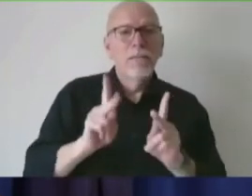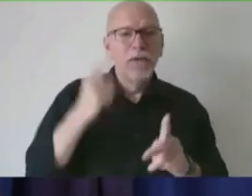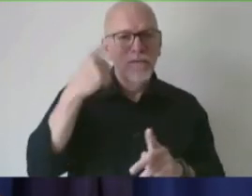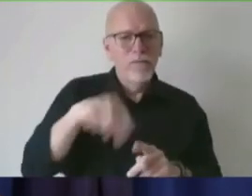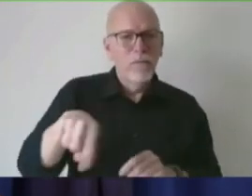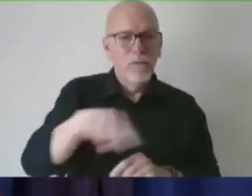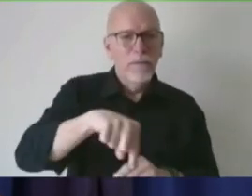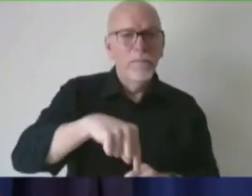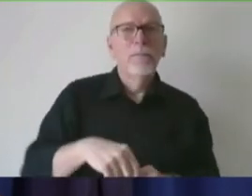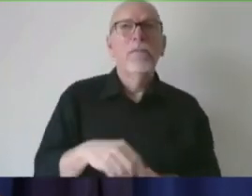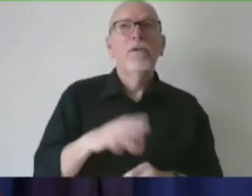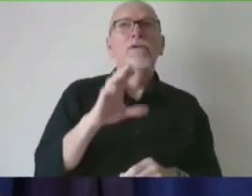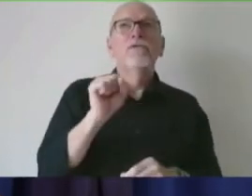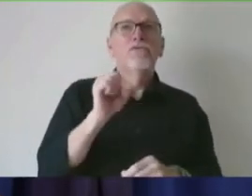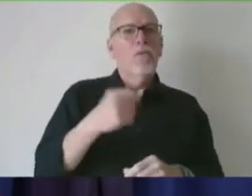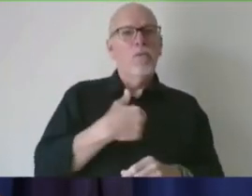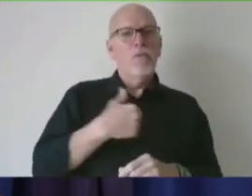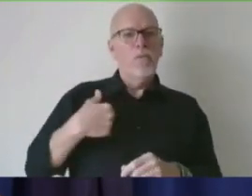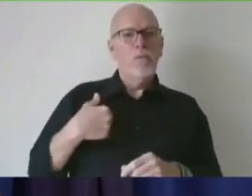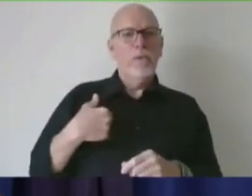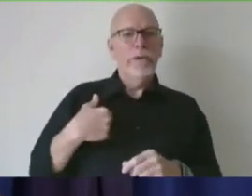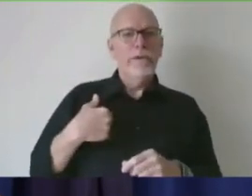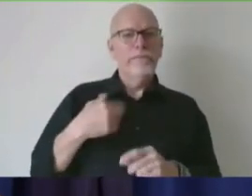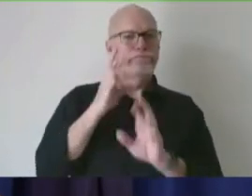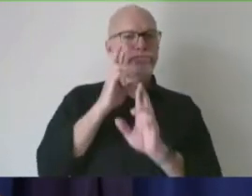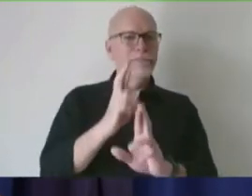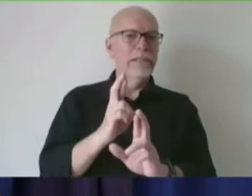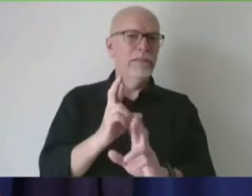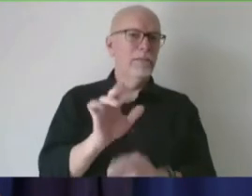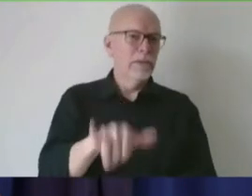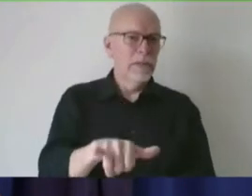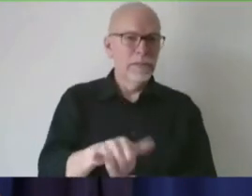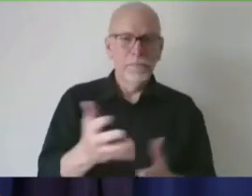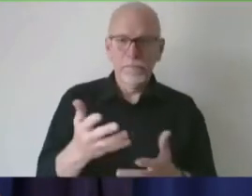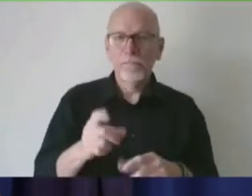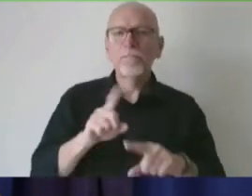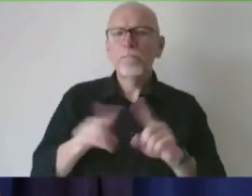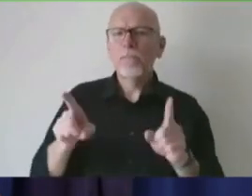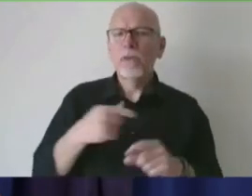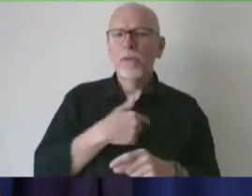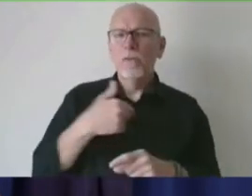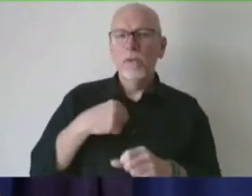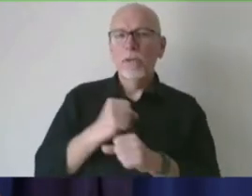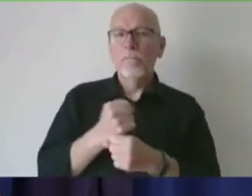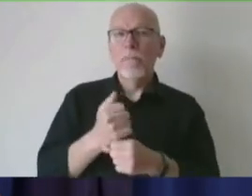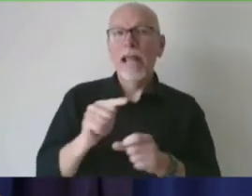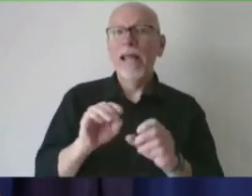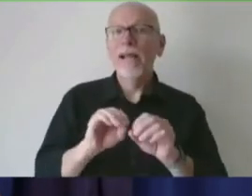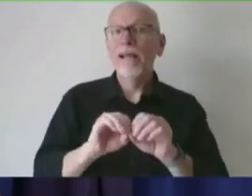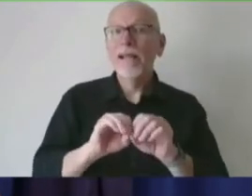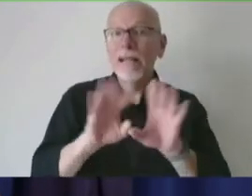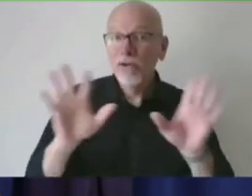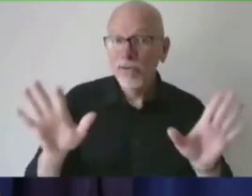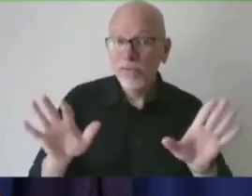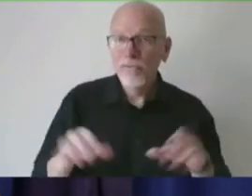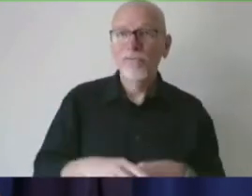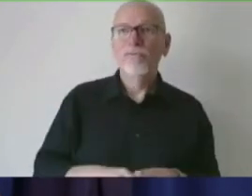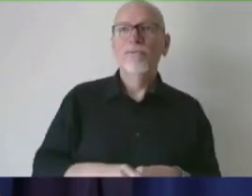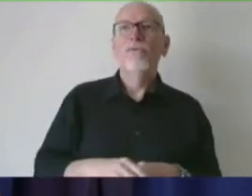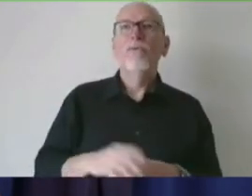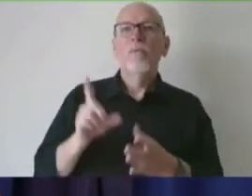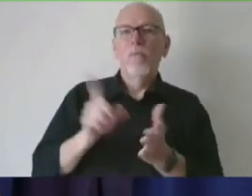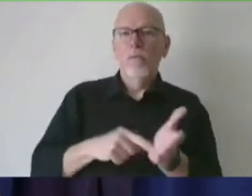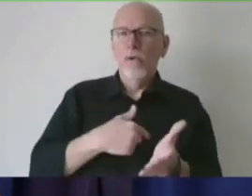so consequently, we are being respectful of that, but I think we're making it very clear about what we